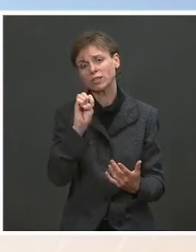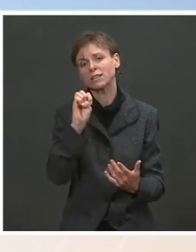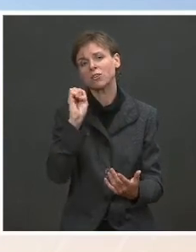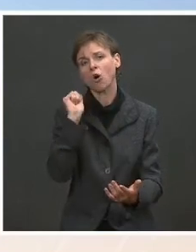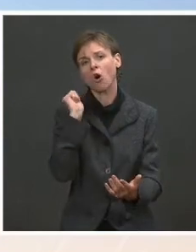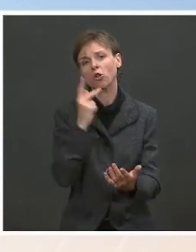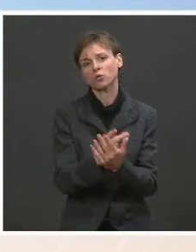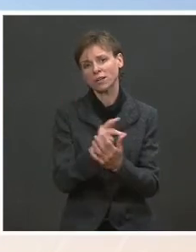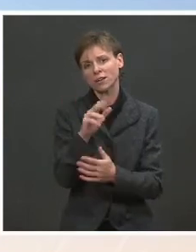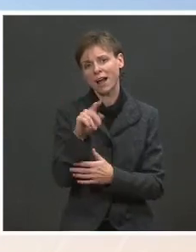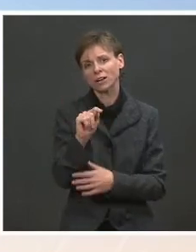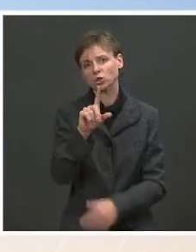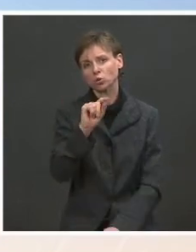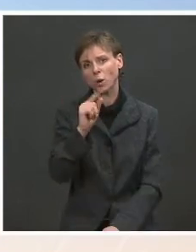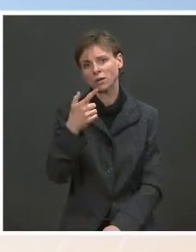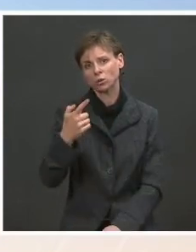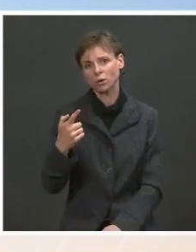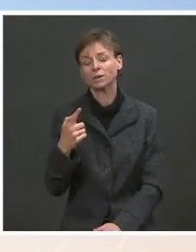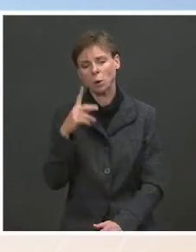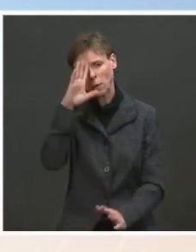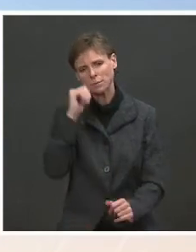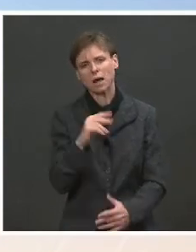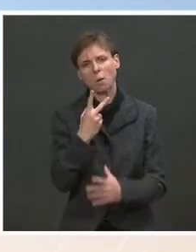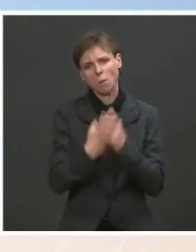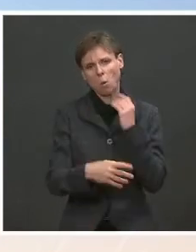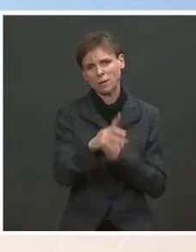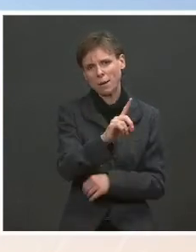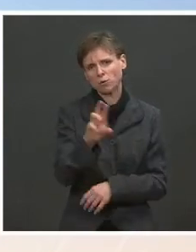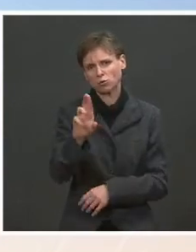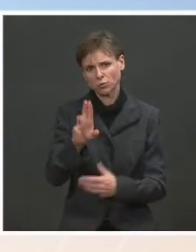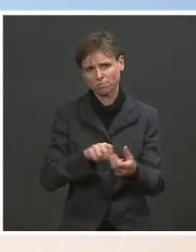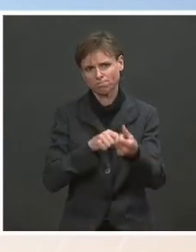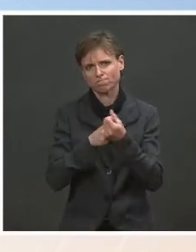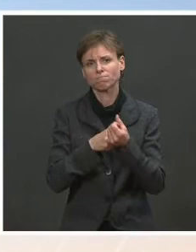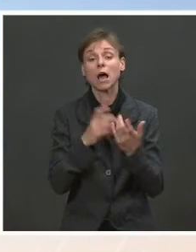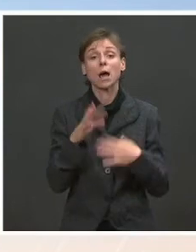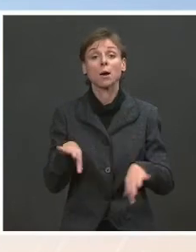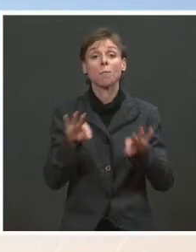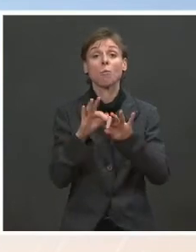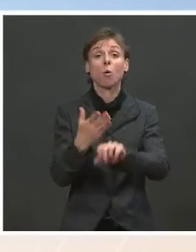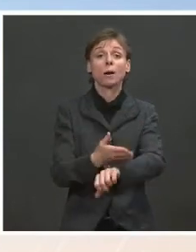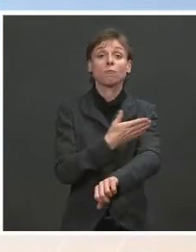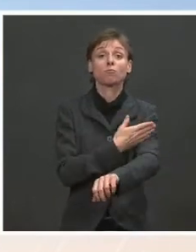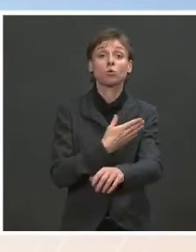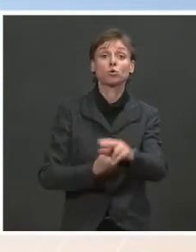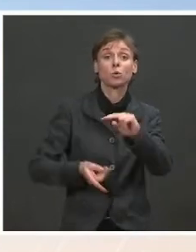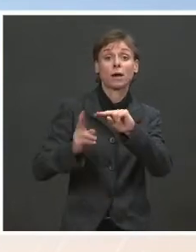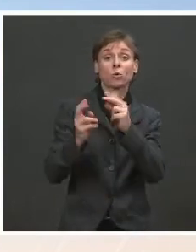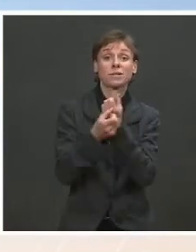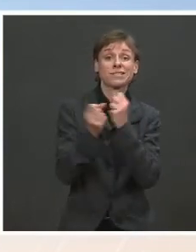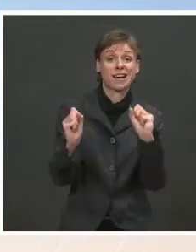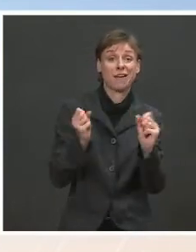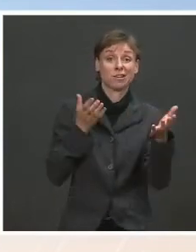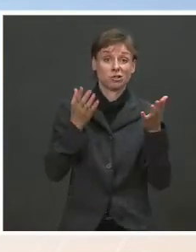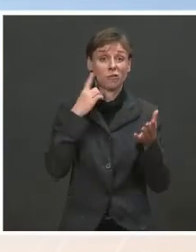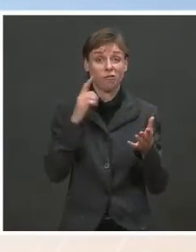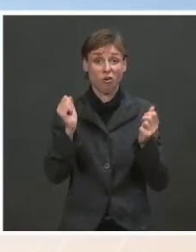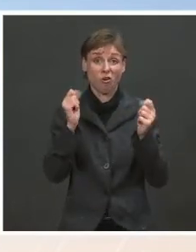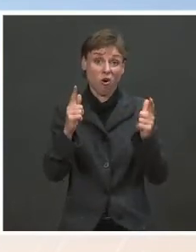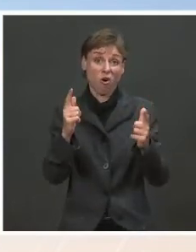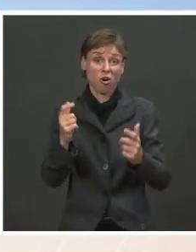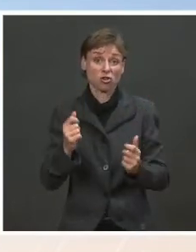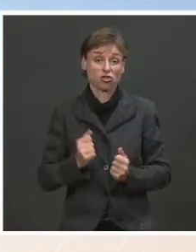with expected bipartisan support, and with important improvements to increase safety and services for all